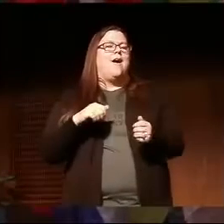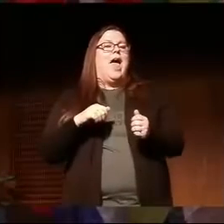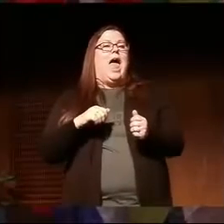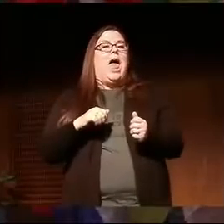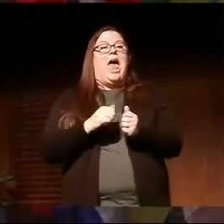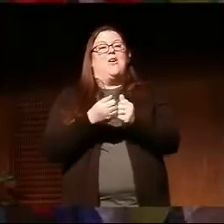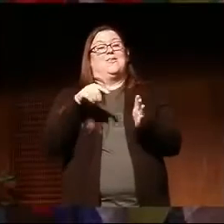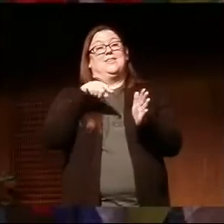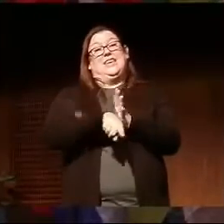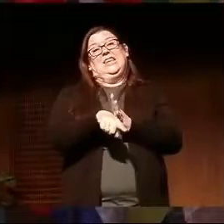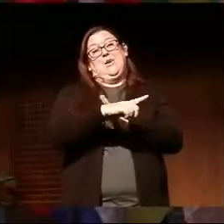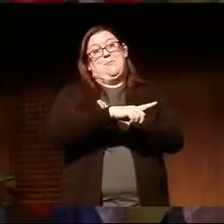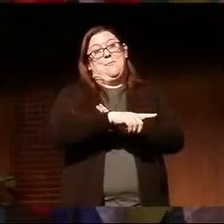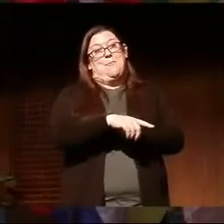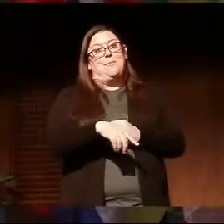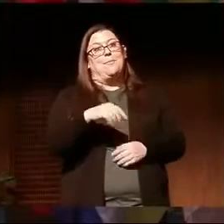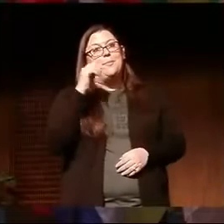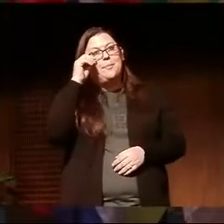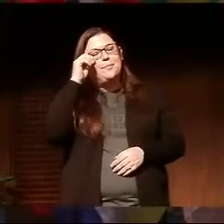get rid of this guy.